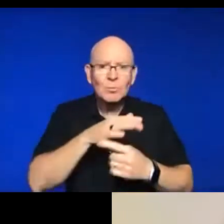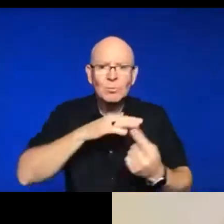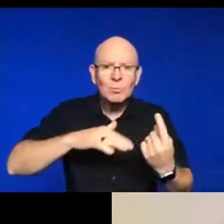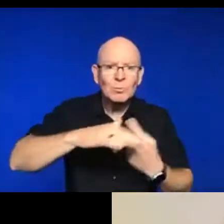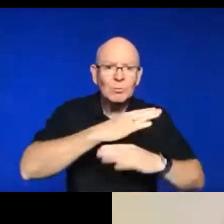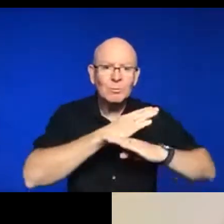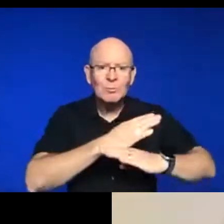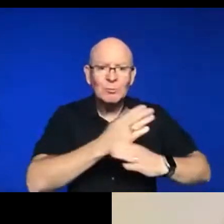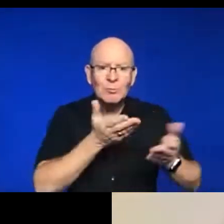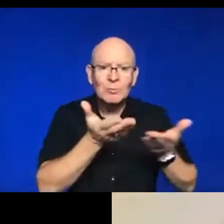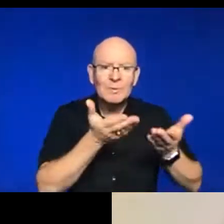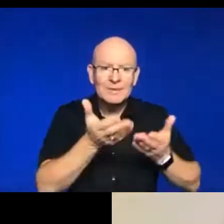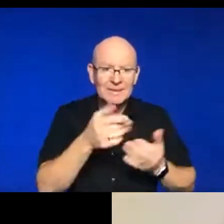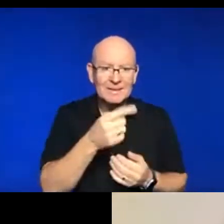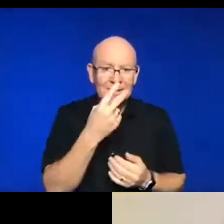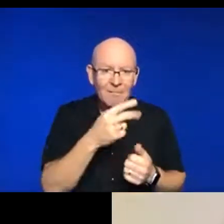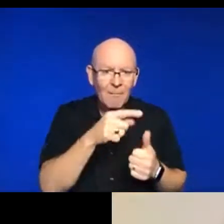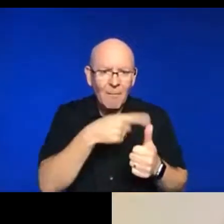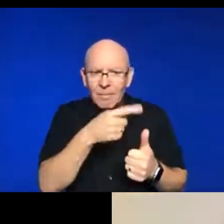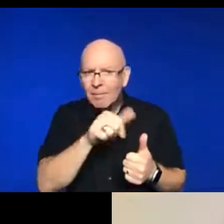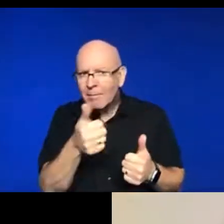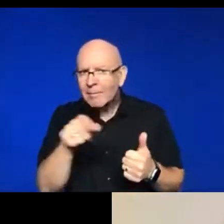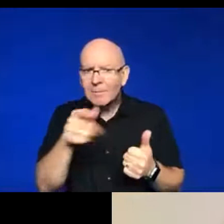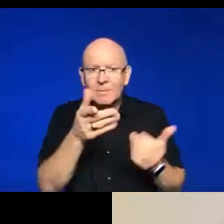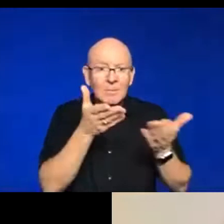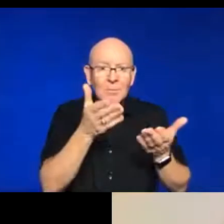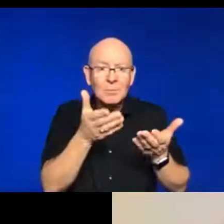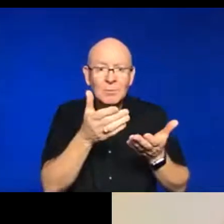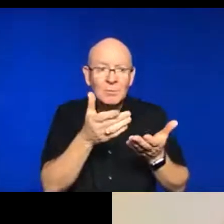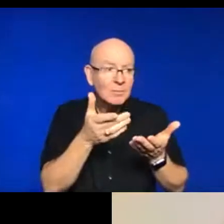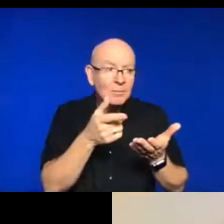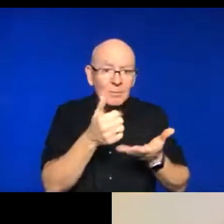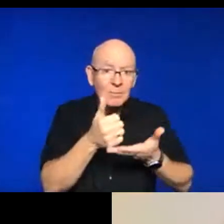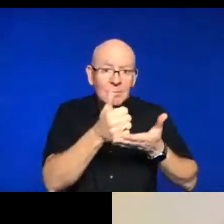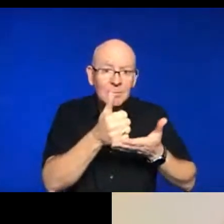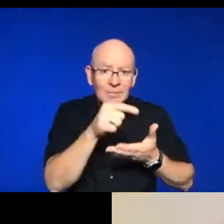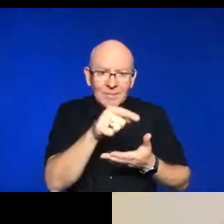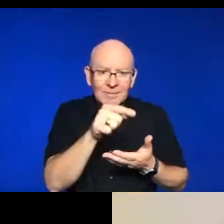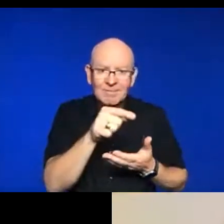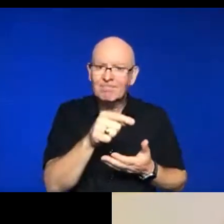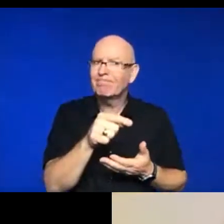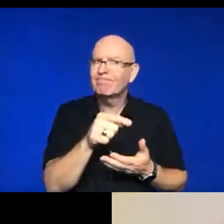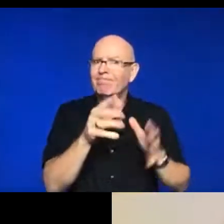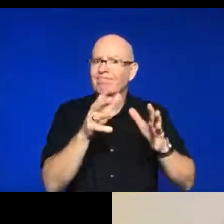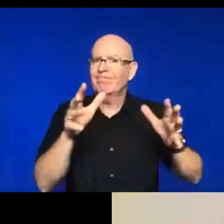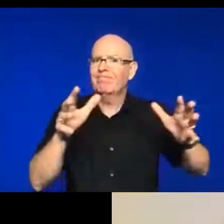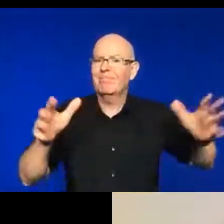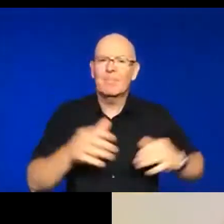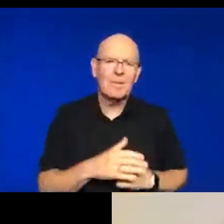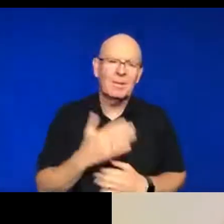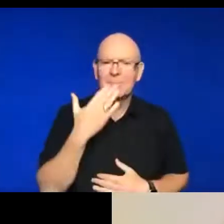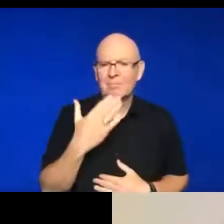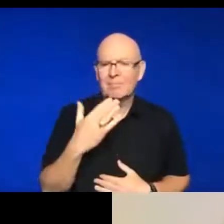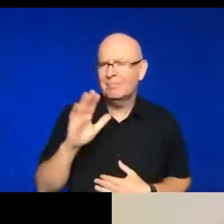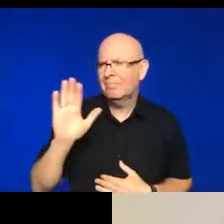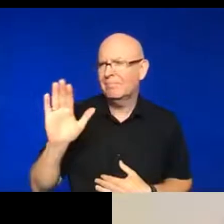easily. Thank you very much. We will definitely keep an eye for getting those new